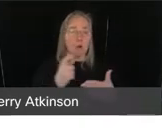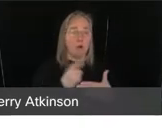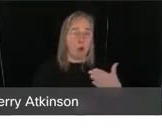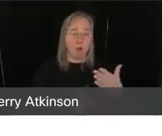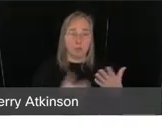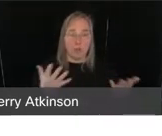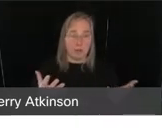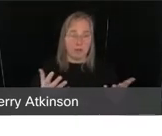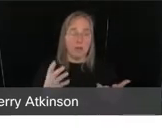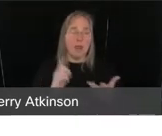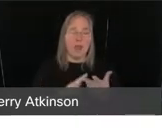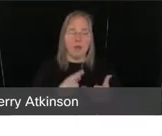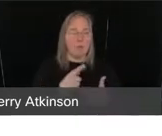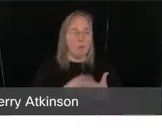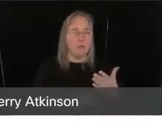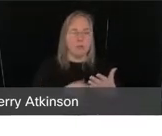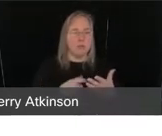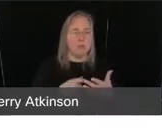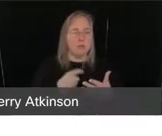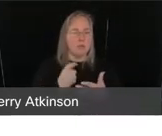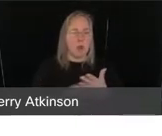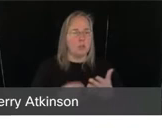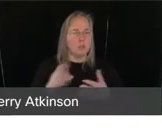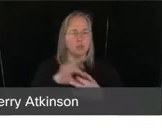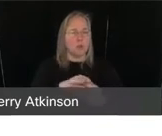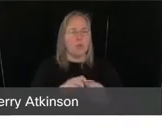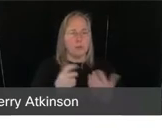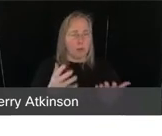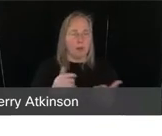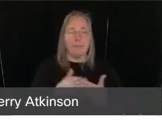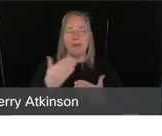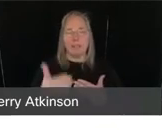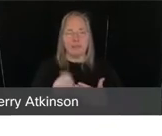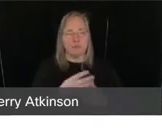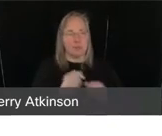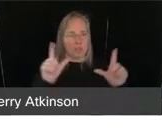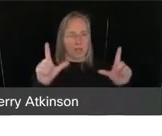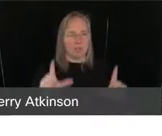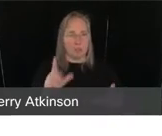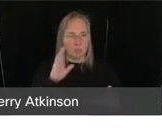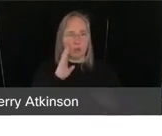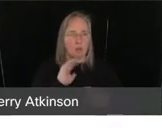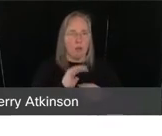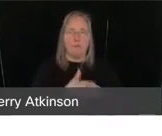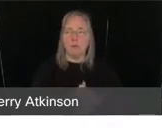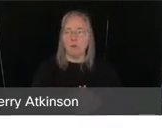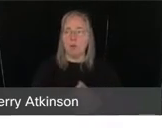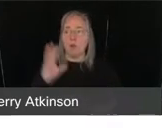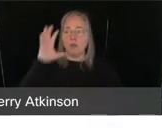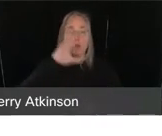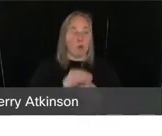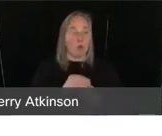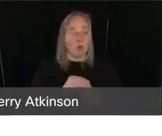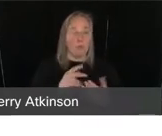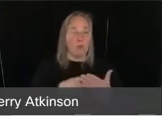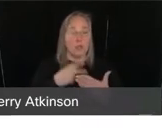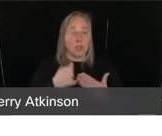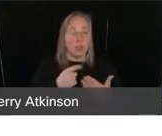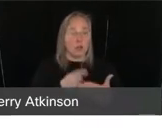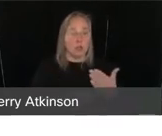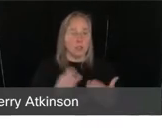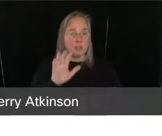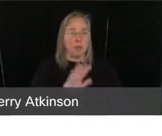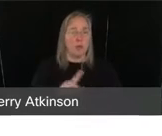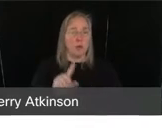those costs are associated with. That's what my next few slides will cover. The total project cost is approximately